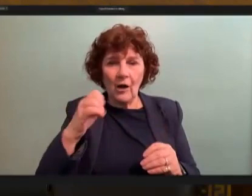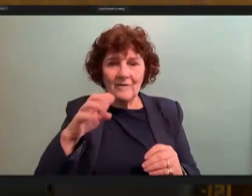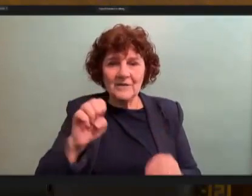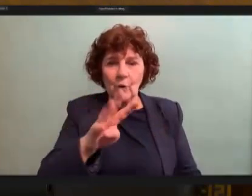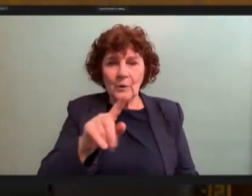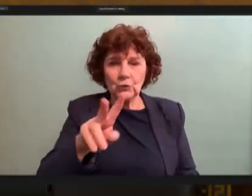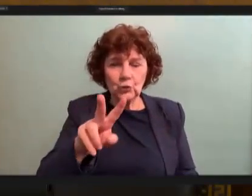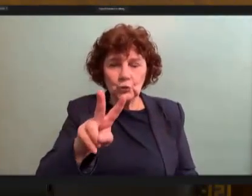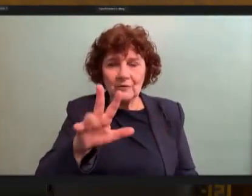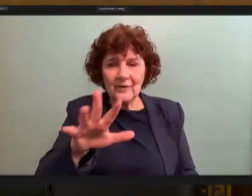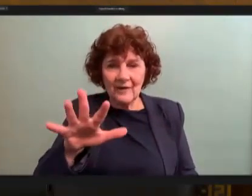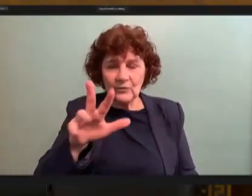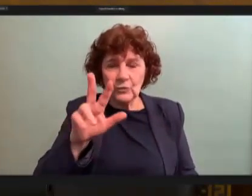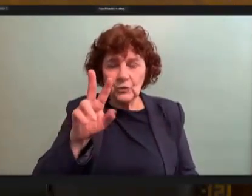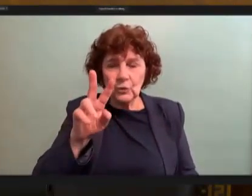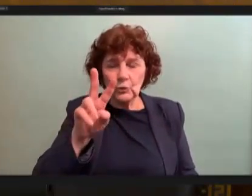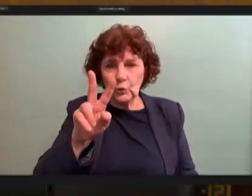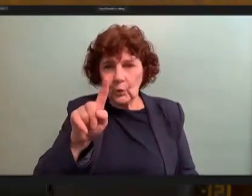412-255-2138.